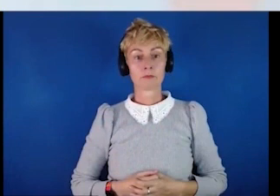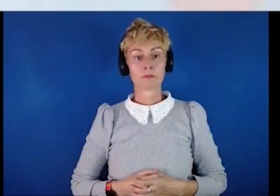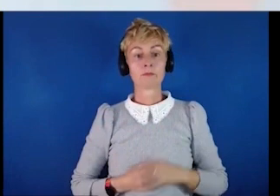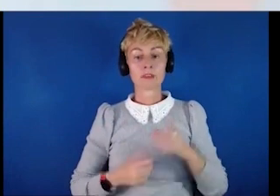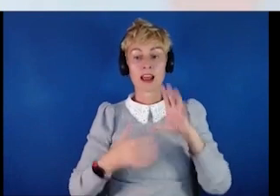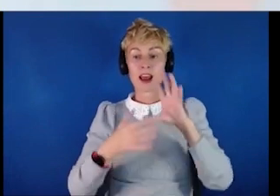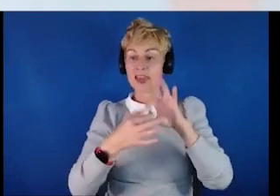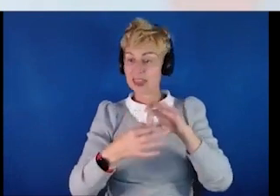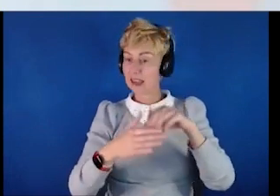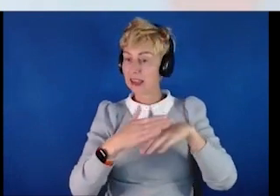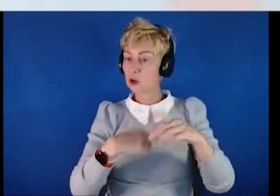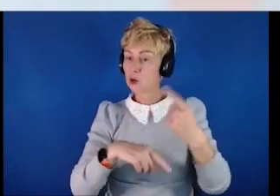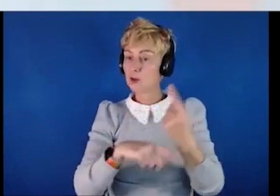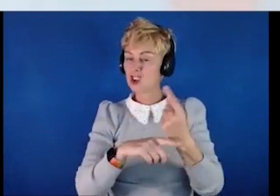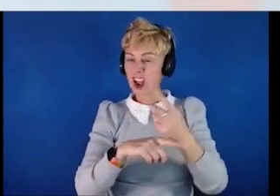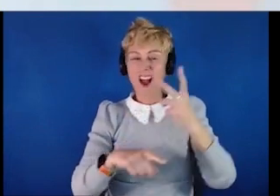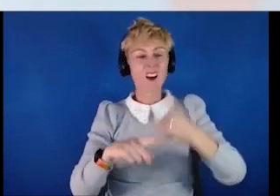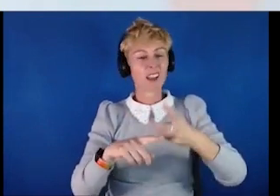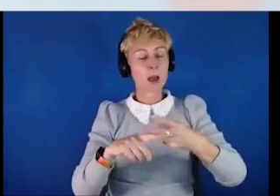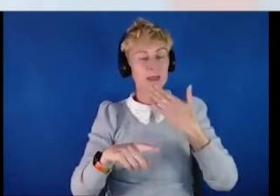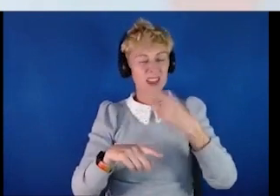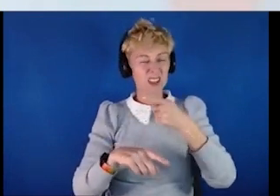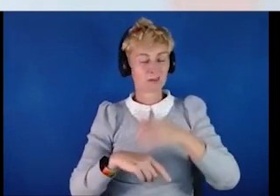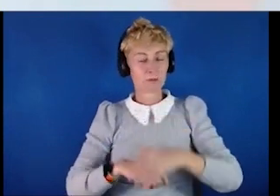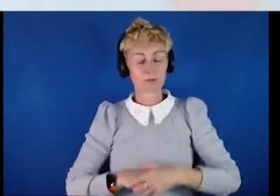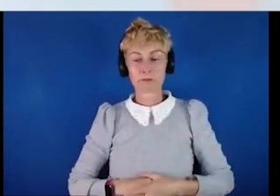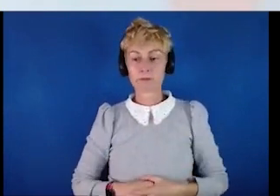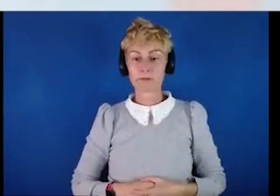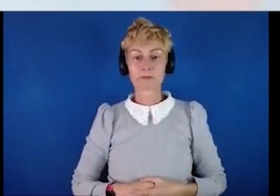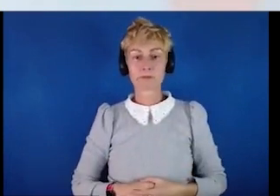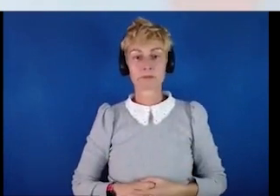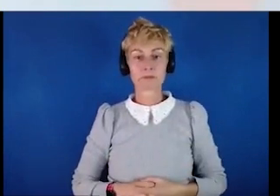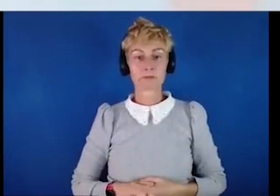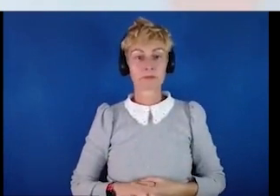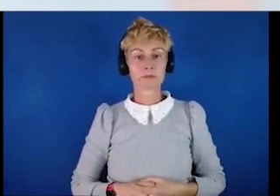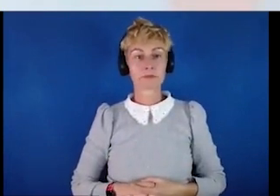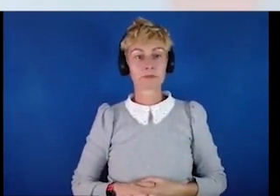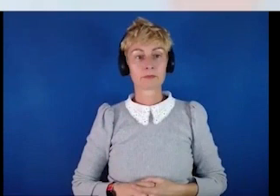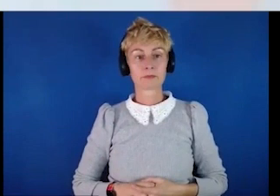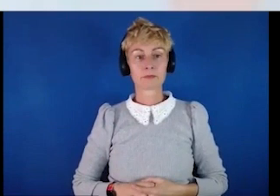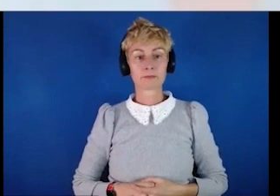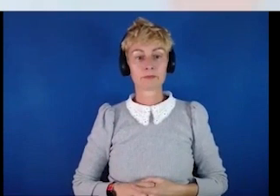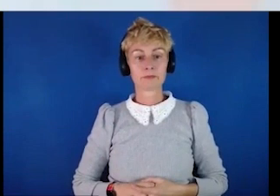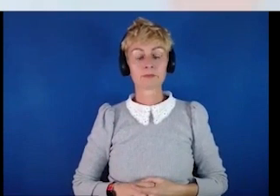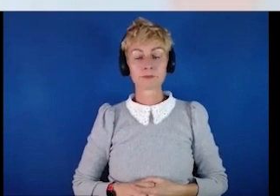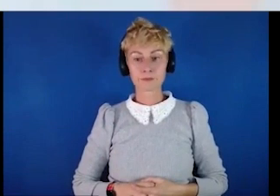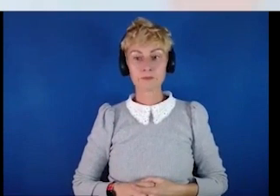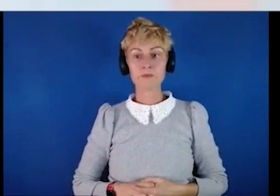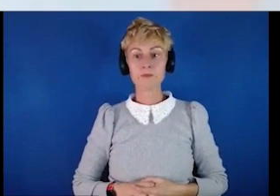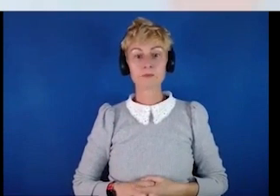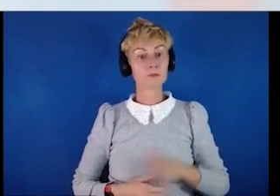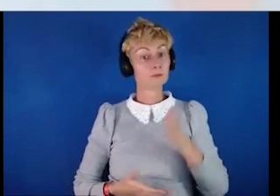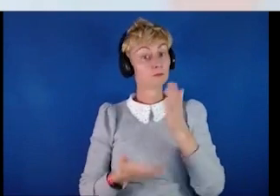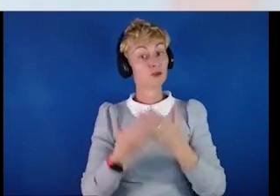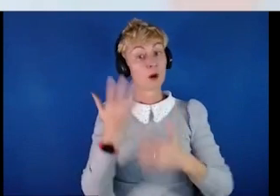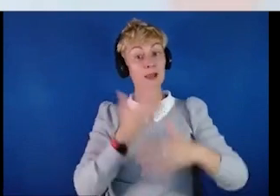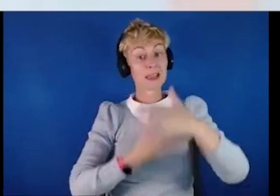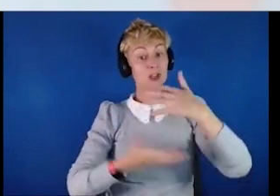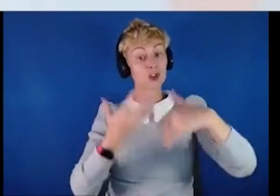the chat again as people are joining still. So we have a real mix